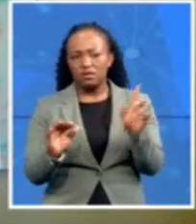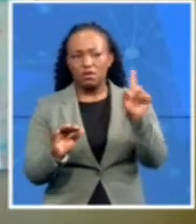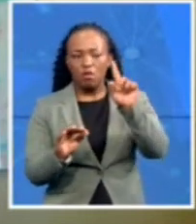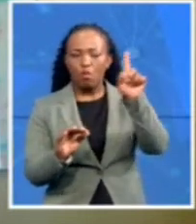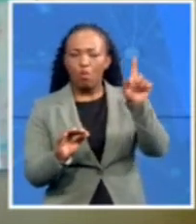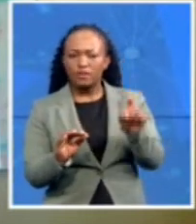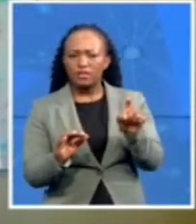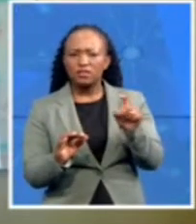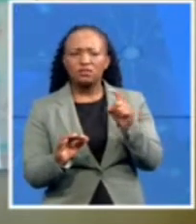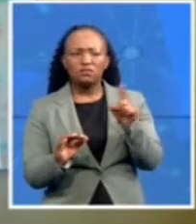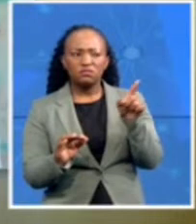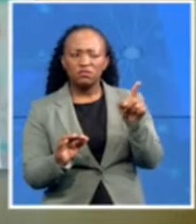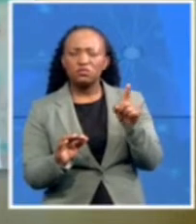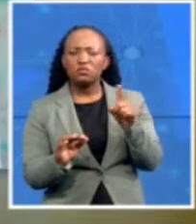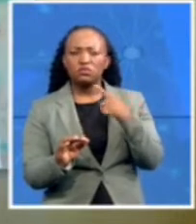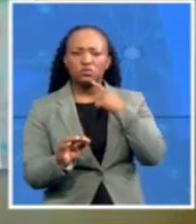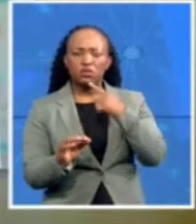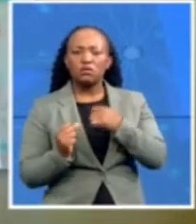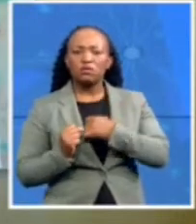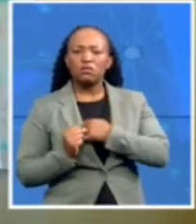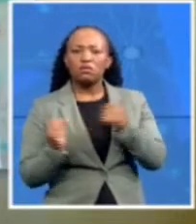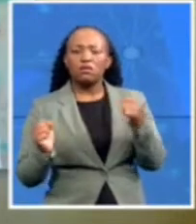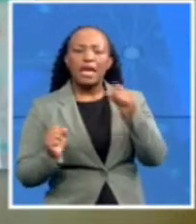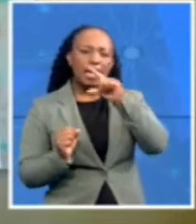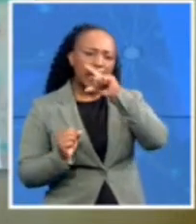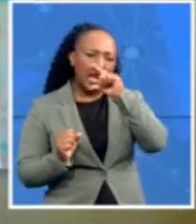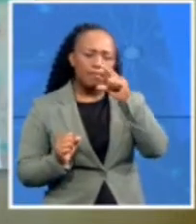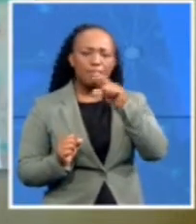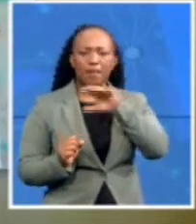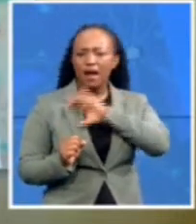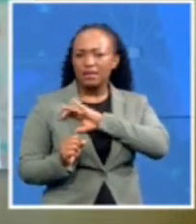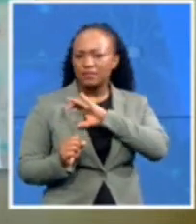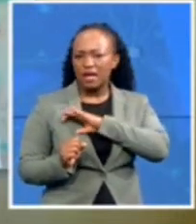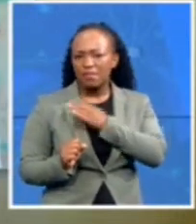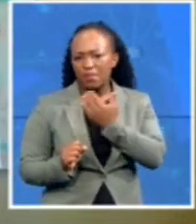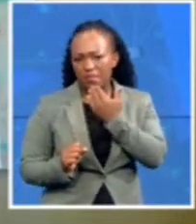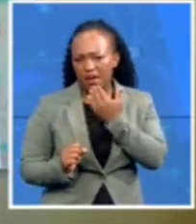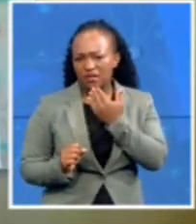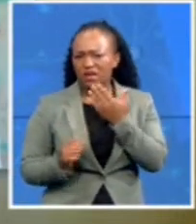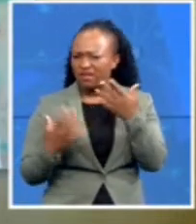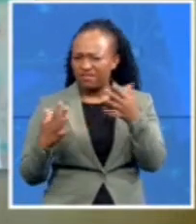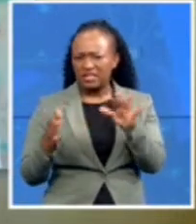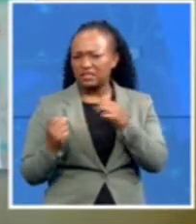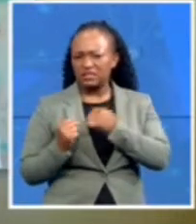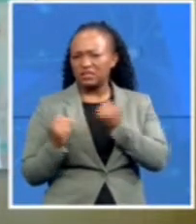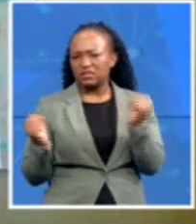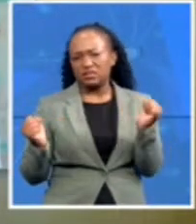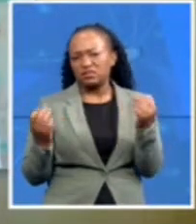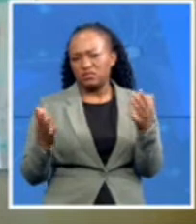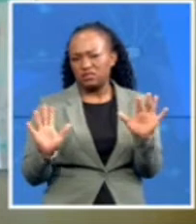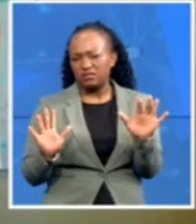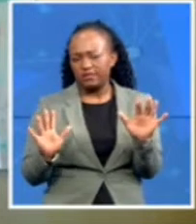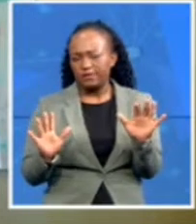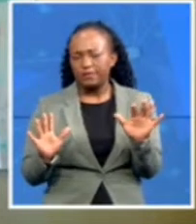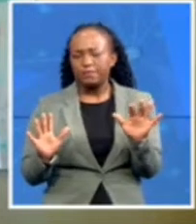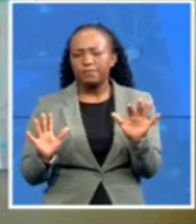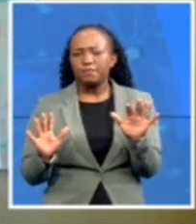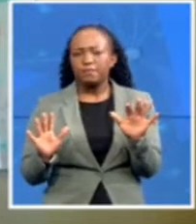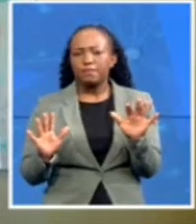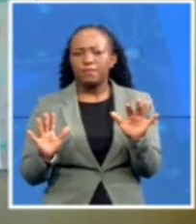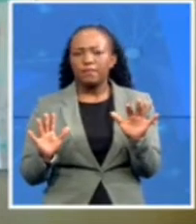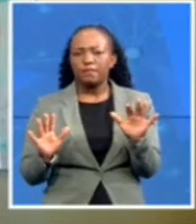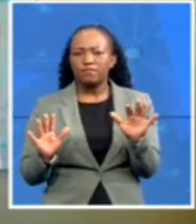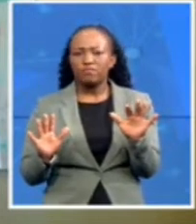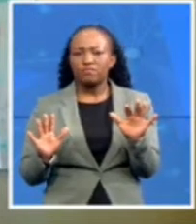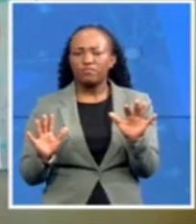of customers similar to each of us. I do believe that